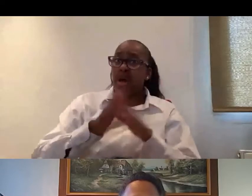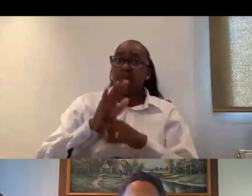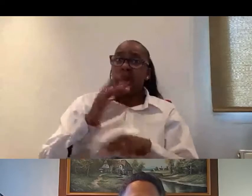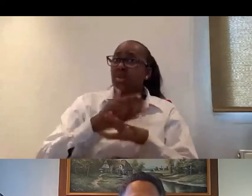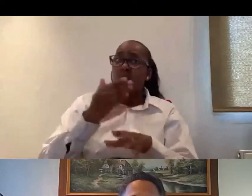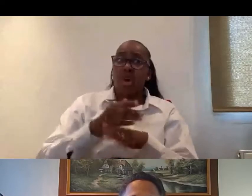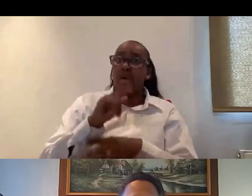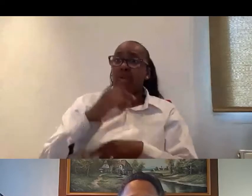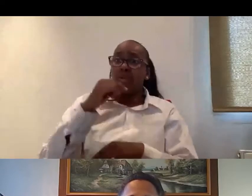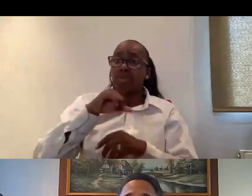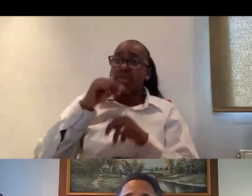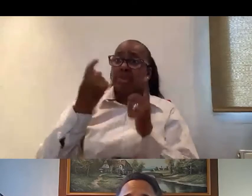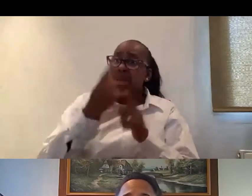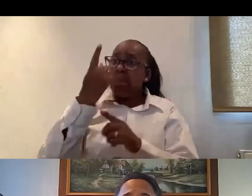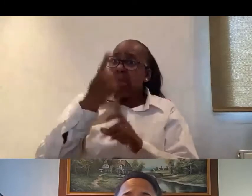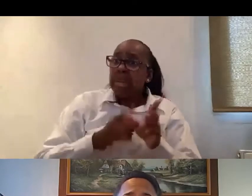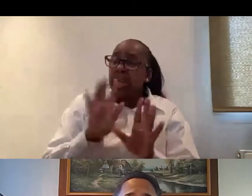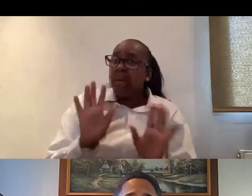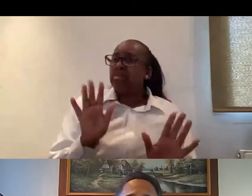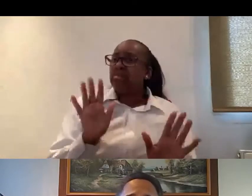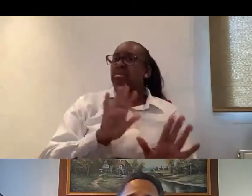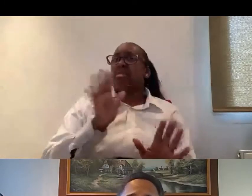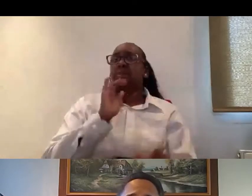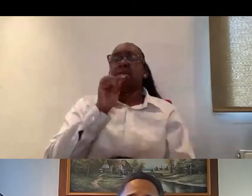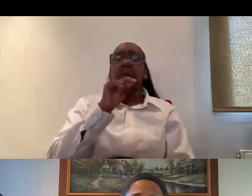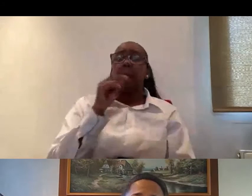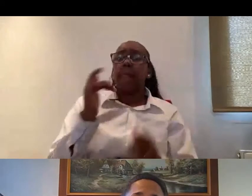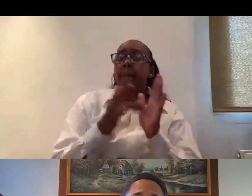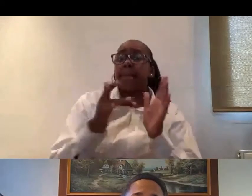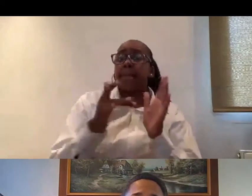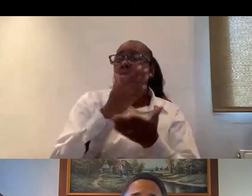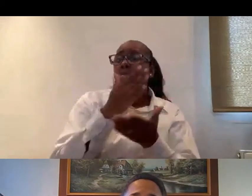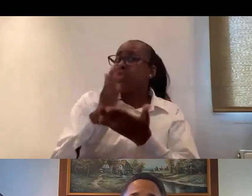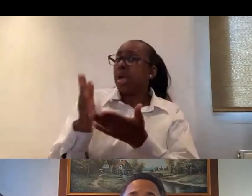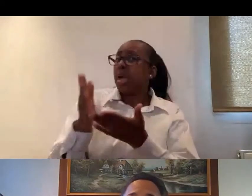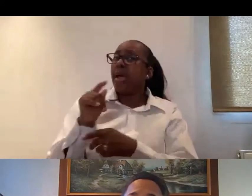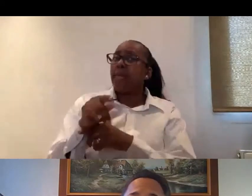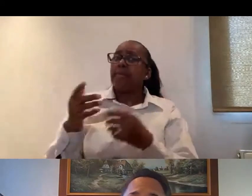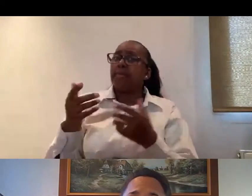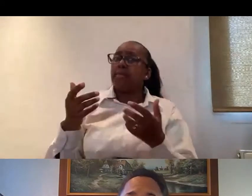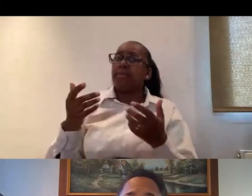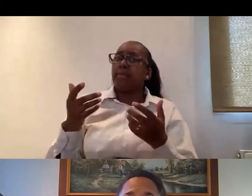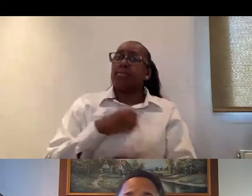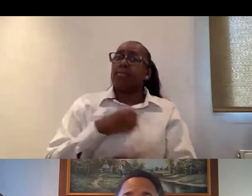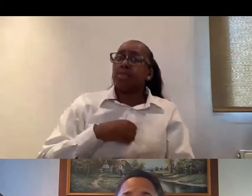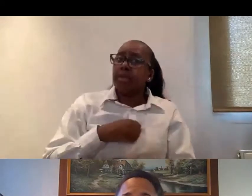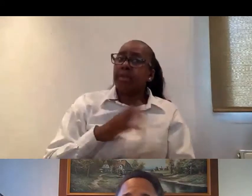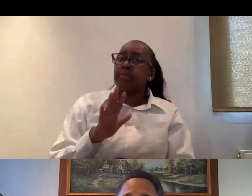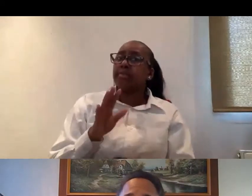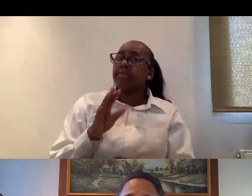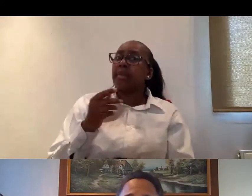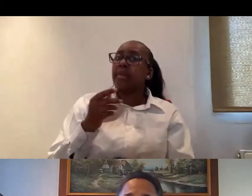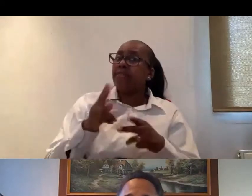that badly. Yeah. And I think that's really important to share with everybody as well, because sorry, I didn't ask if